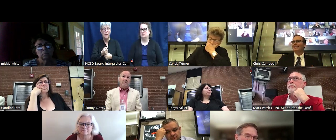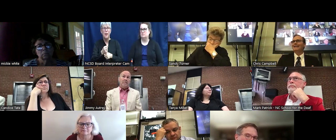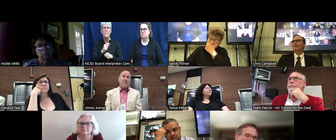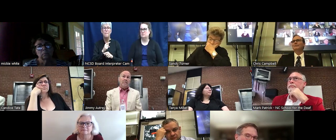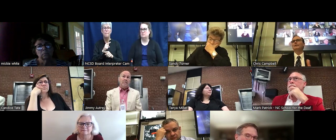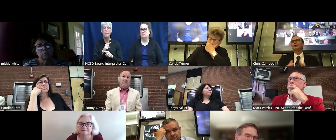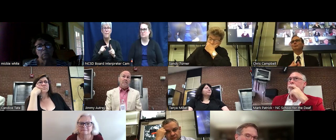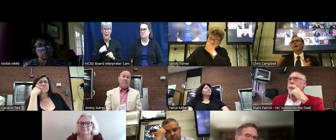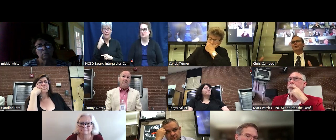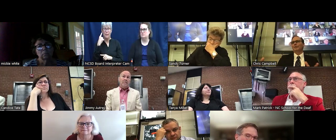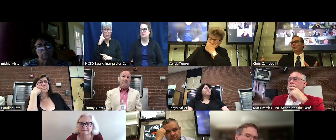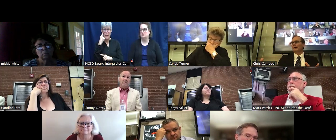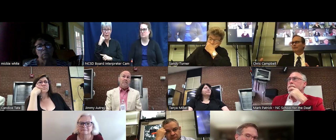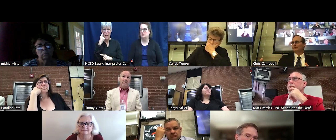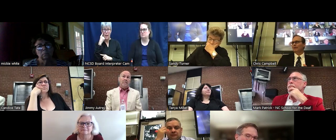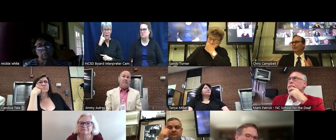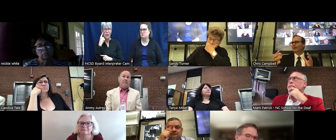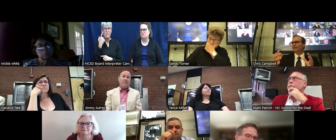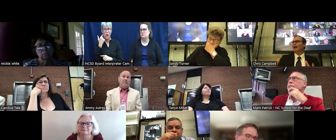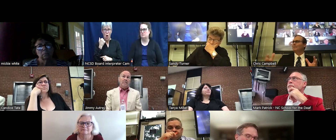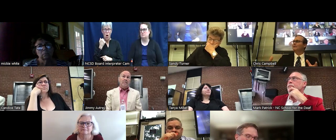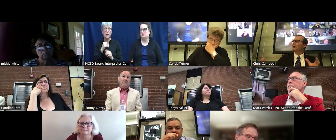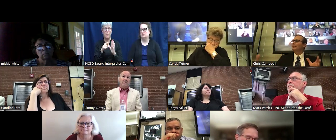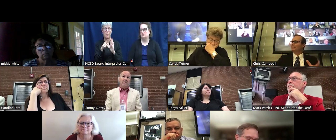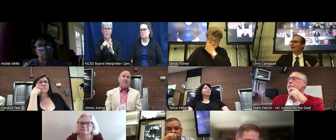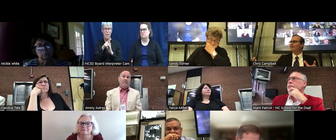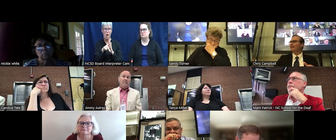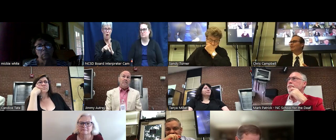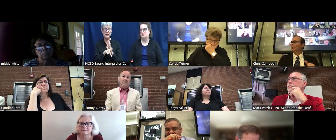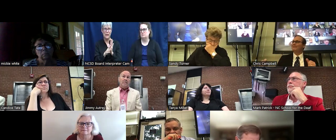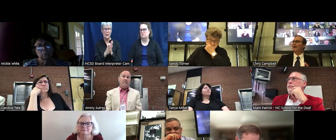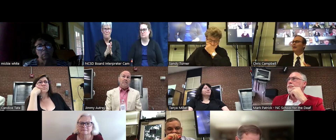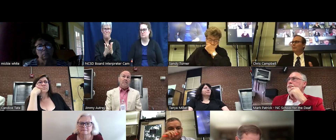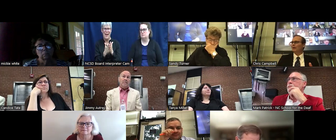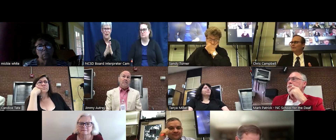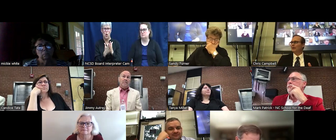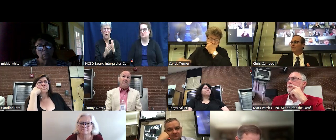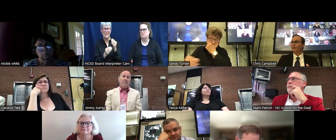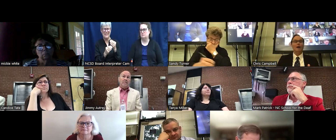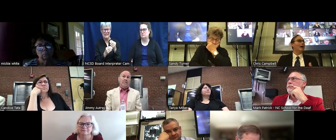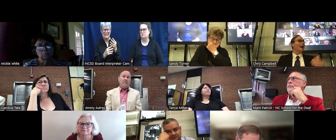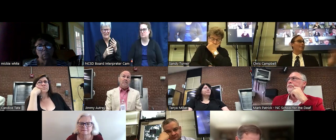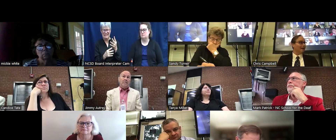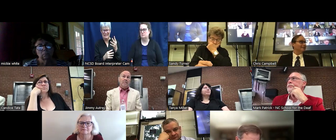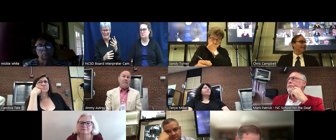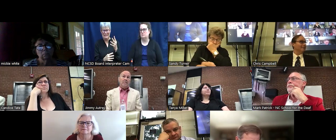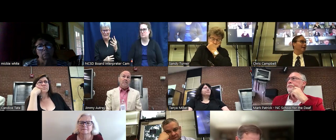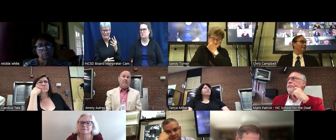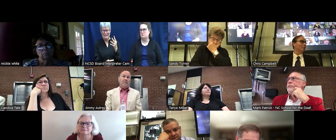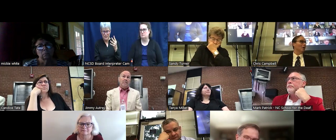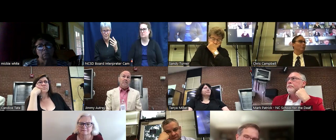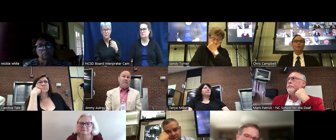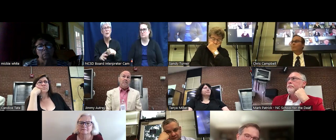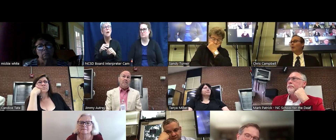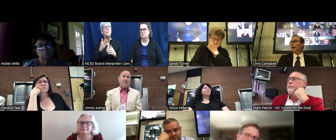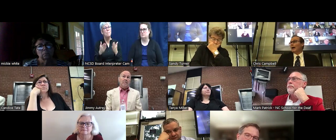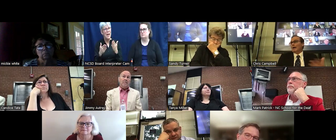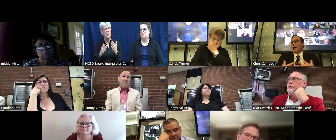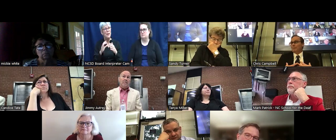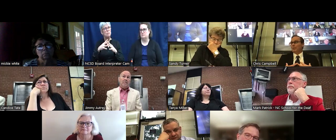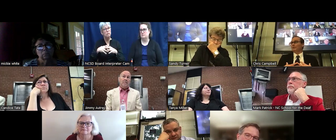think given the breadth of the policy manual and the time it's going to take to get you a final policy manual, a policy committee to work with